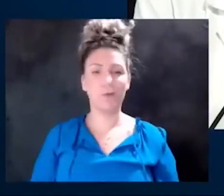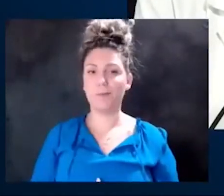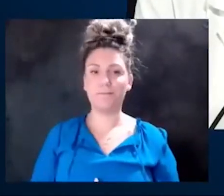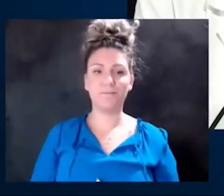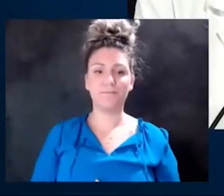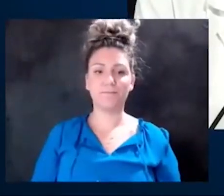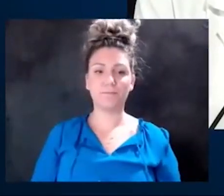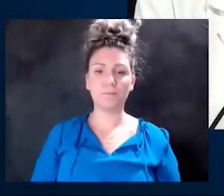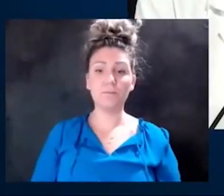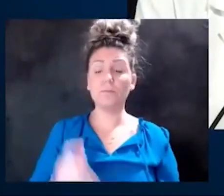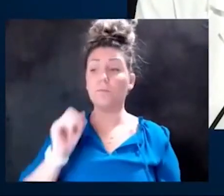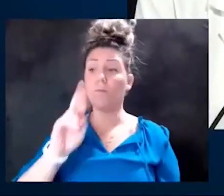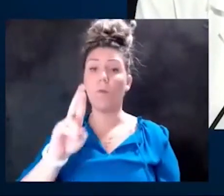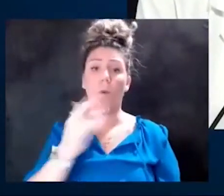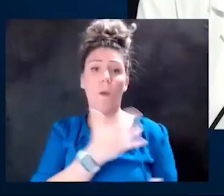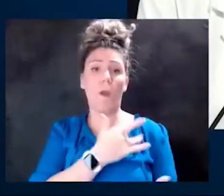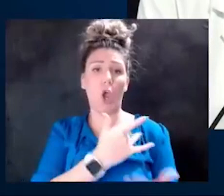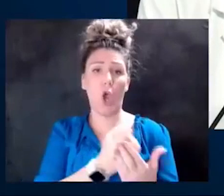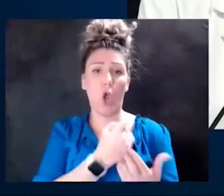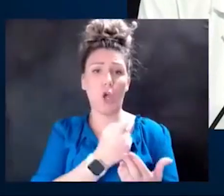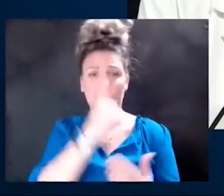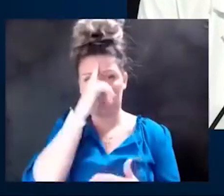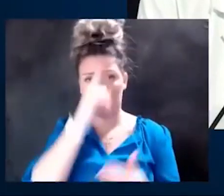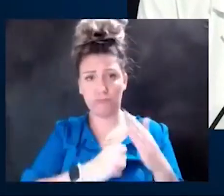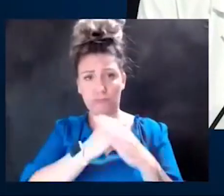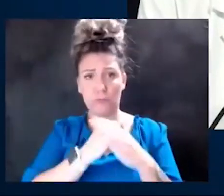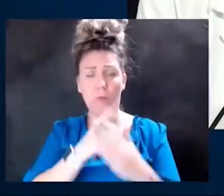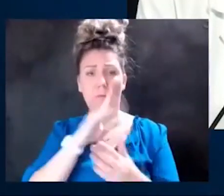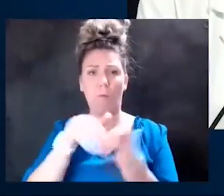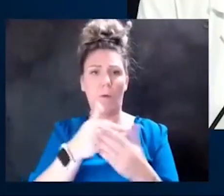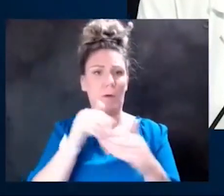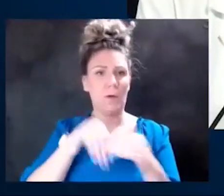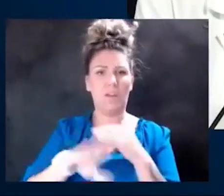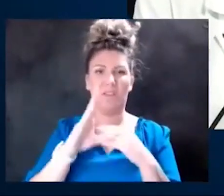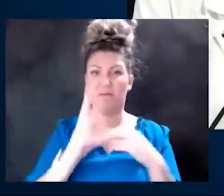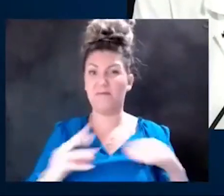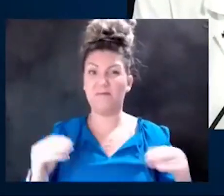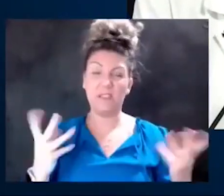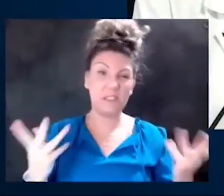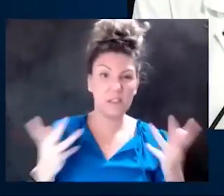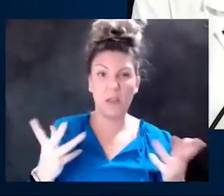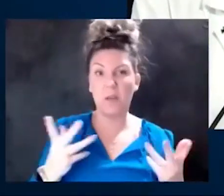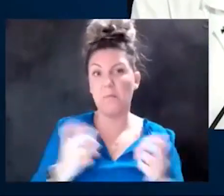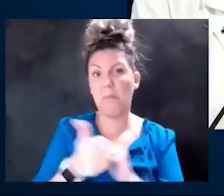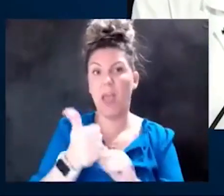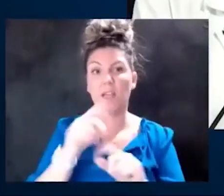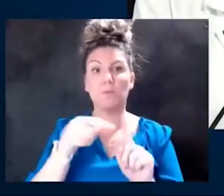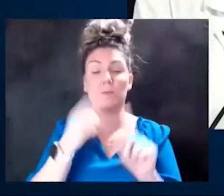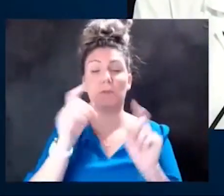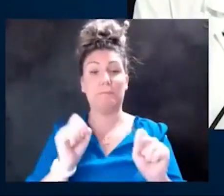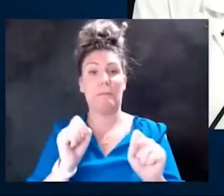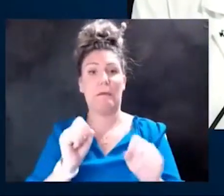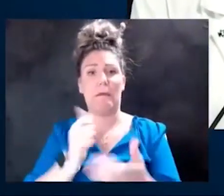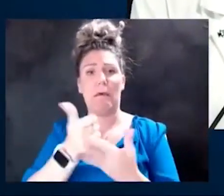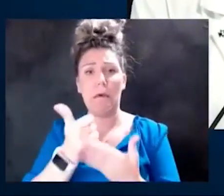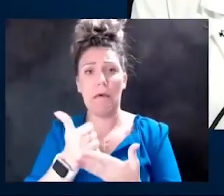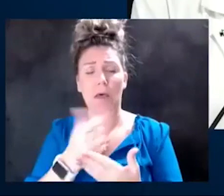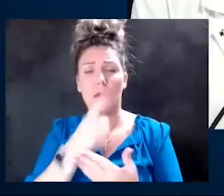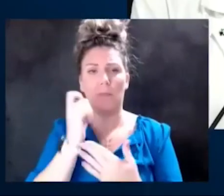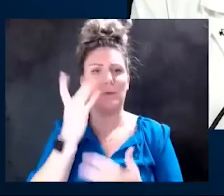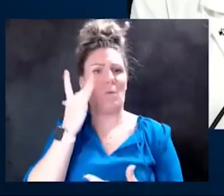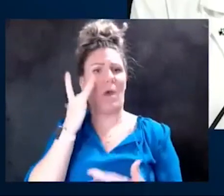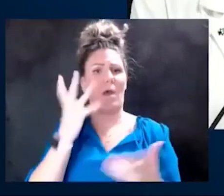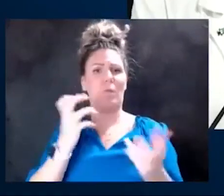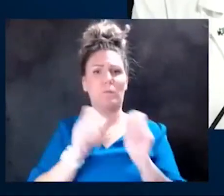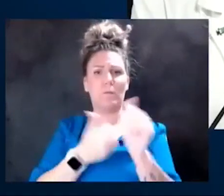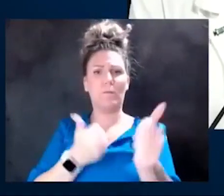heart attack data, when people are stroke data that came in beyond the time we could do interventions because they didn't want to come to the hospital. So lots of important information